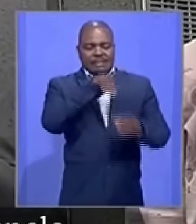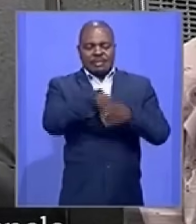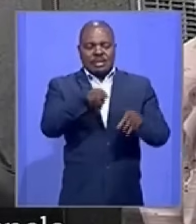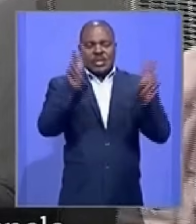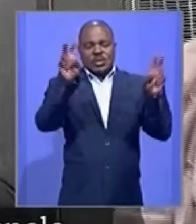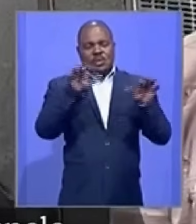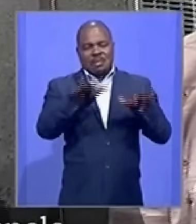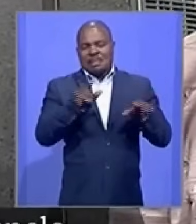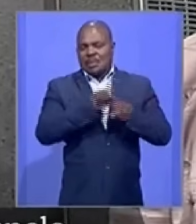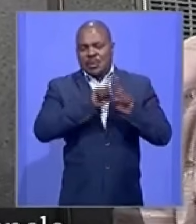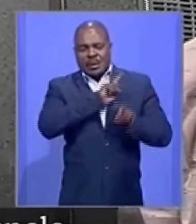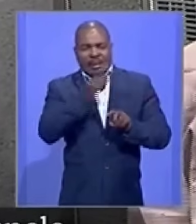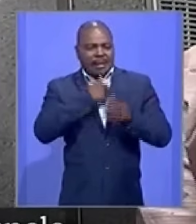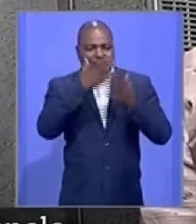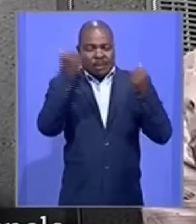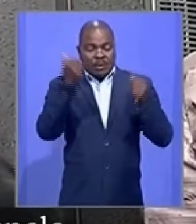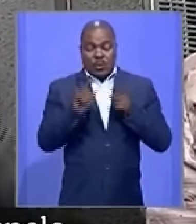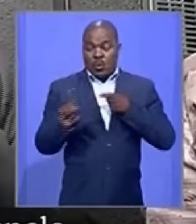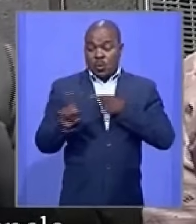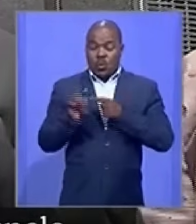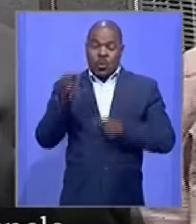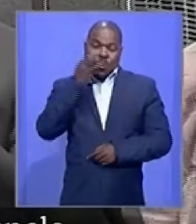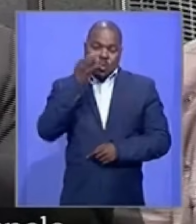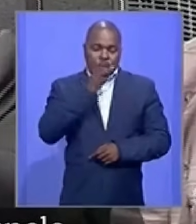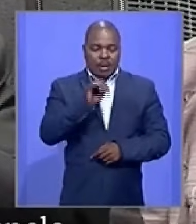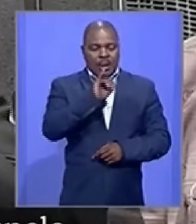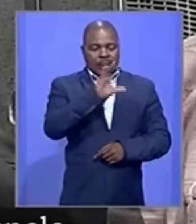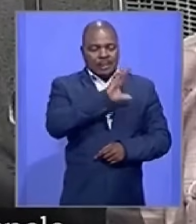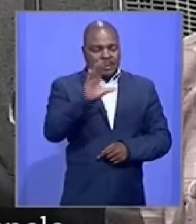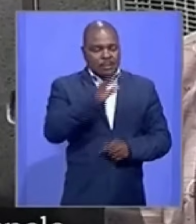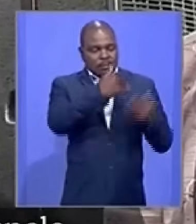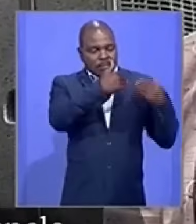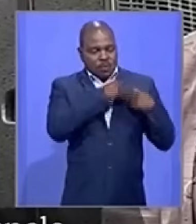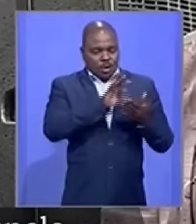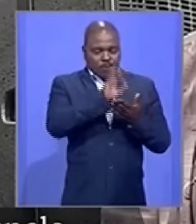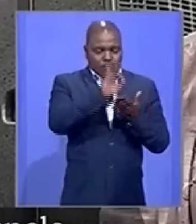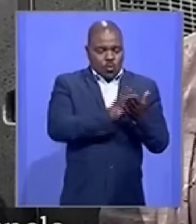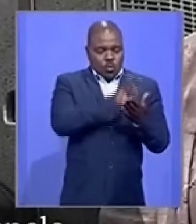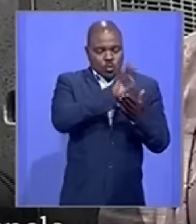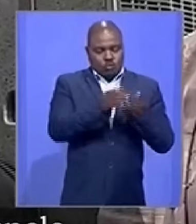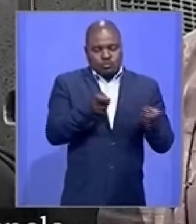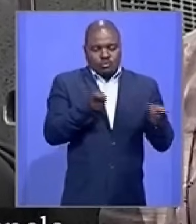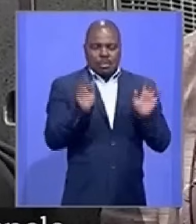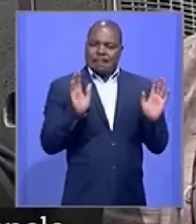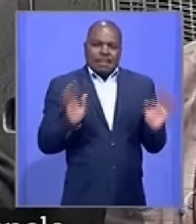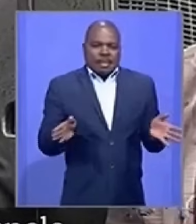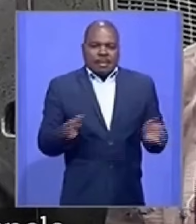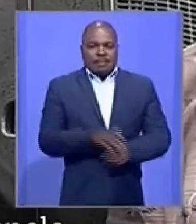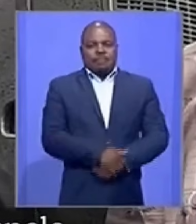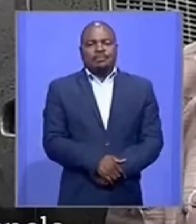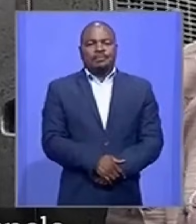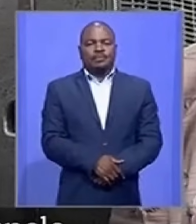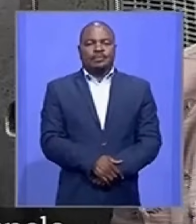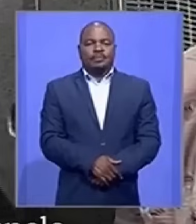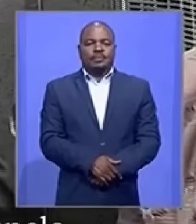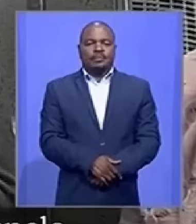wa Palamente. O re mosebetsi wa IEC ke ho phatlalatsa dikgetho. Voti busumemeza